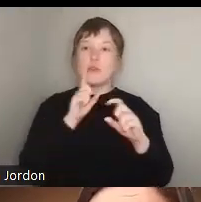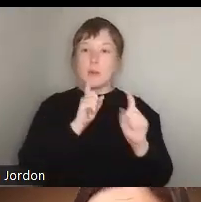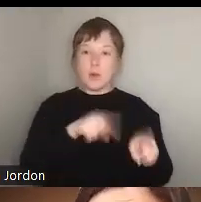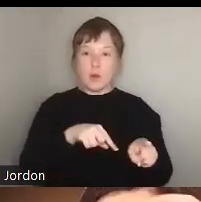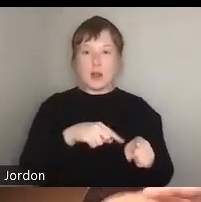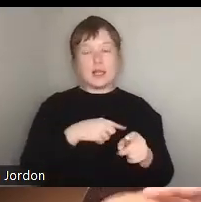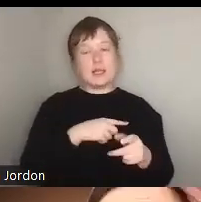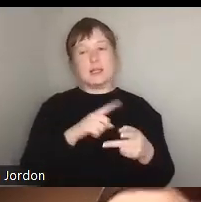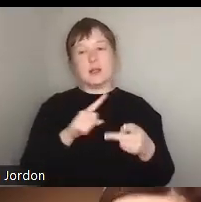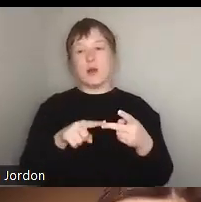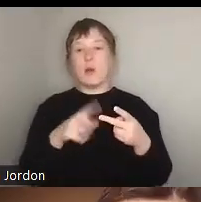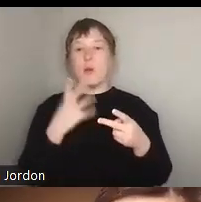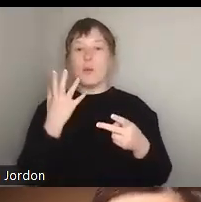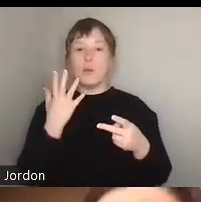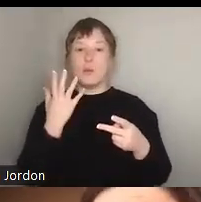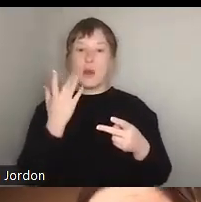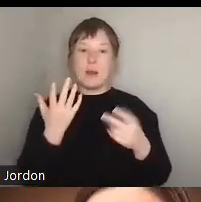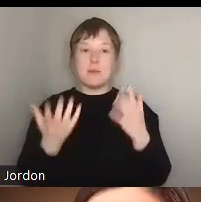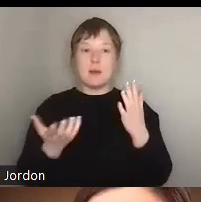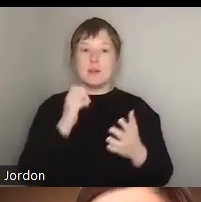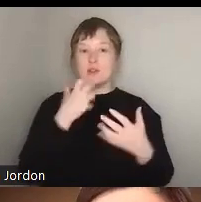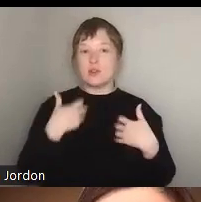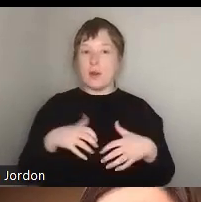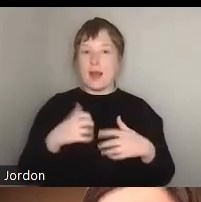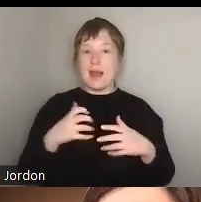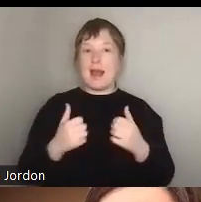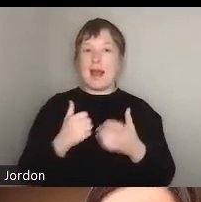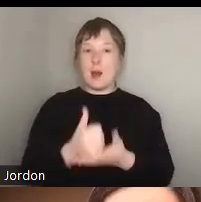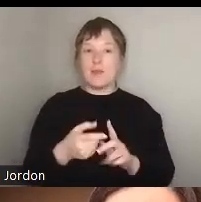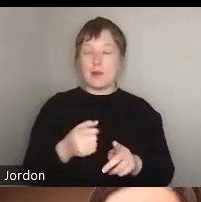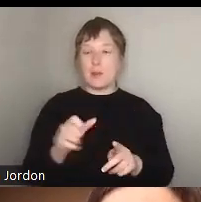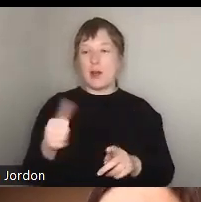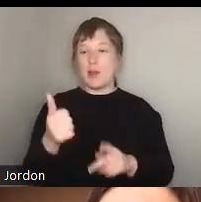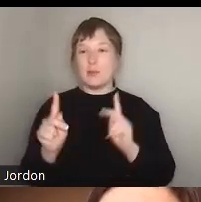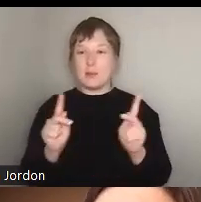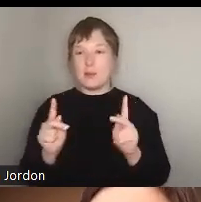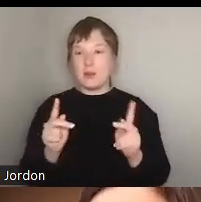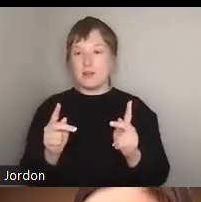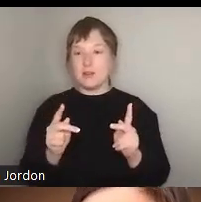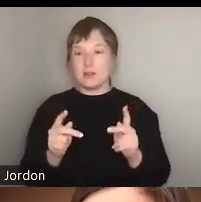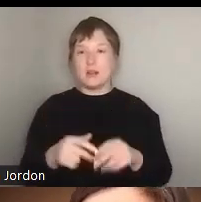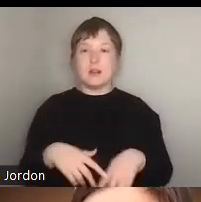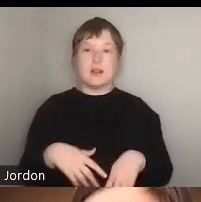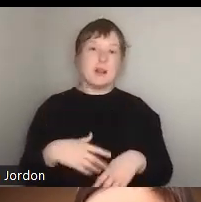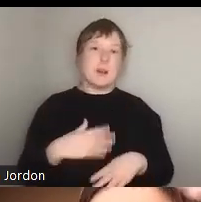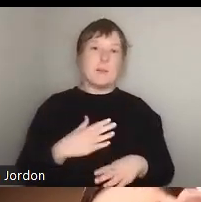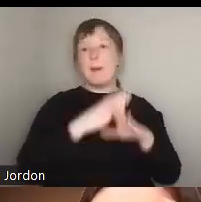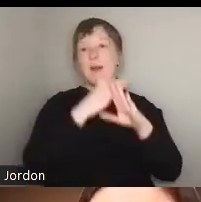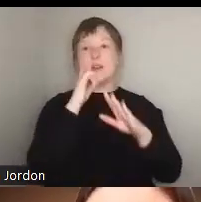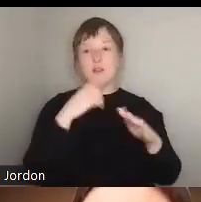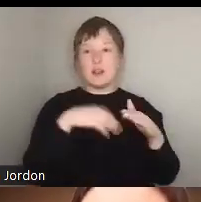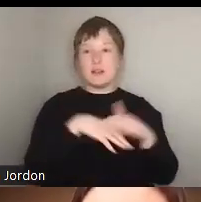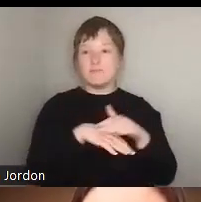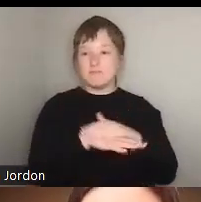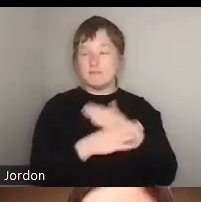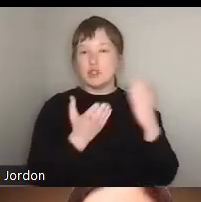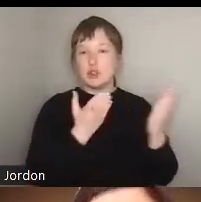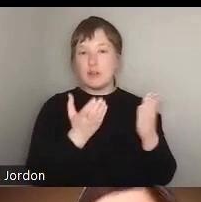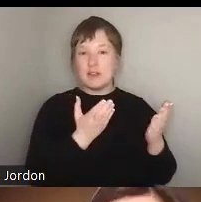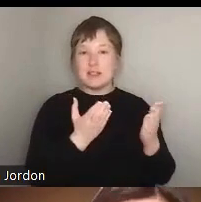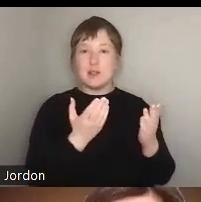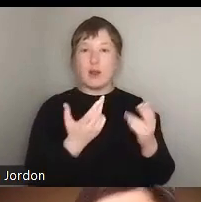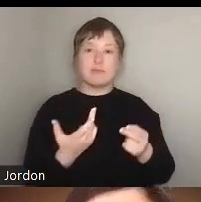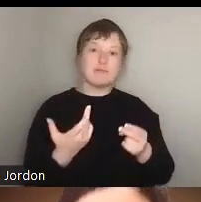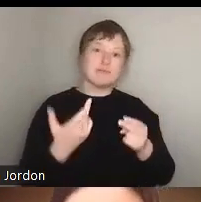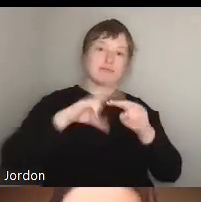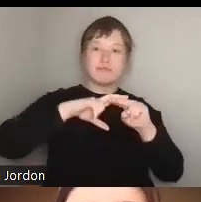they might not want to seek help, even from people that they're close to. It can be barriers for accessing services. So it's increasing the risk, like